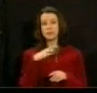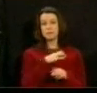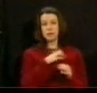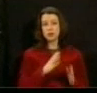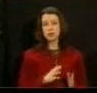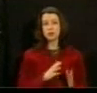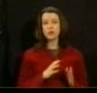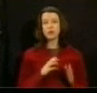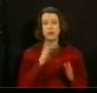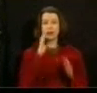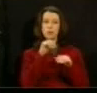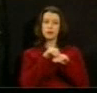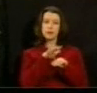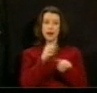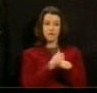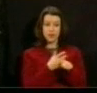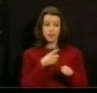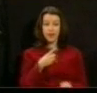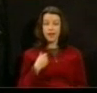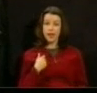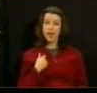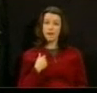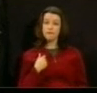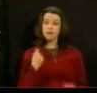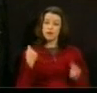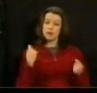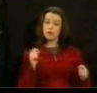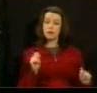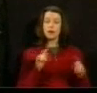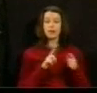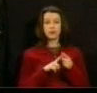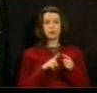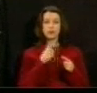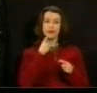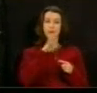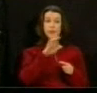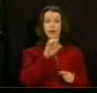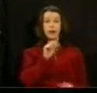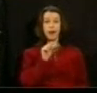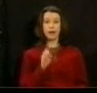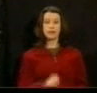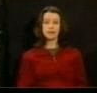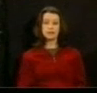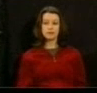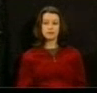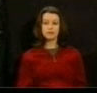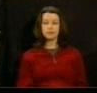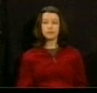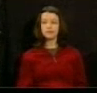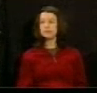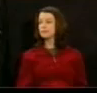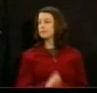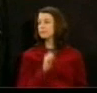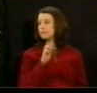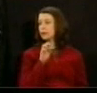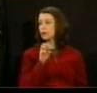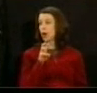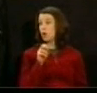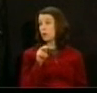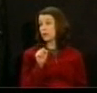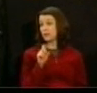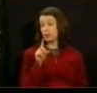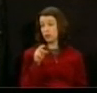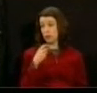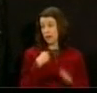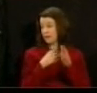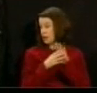us everything that they have trying to state their case. So, John, Mr. Owens, do you have a copy of